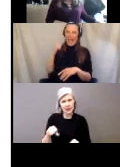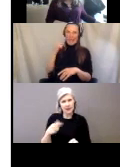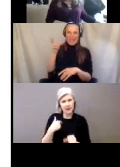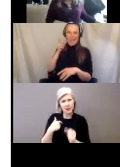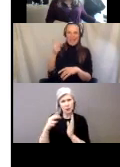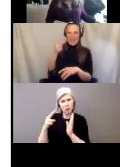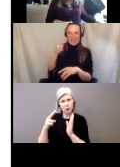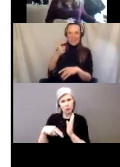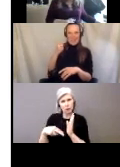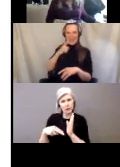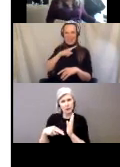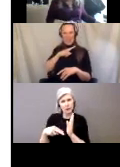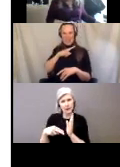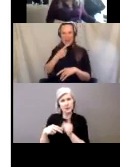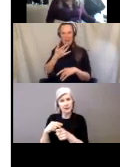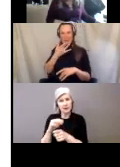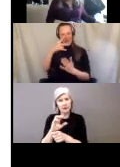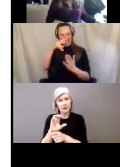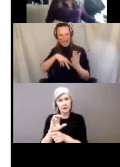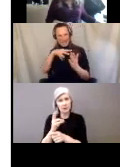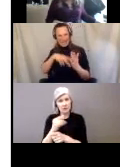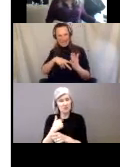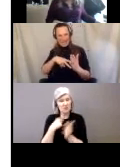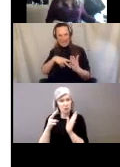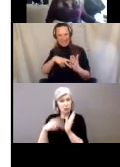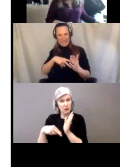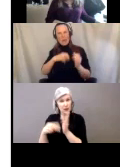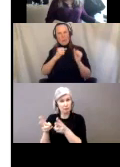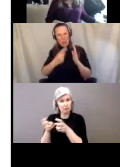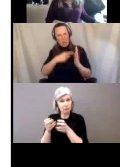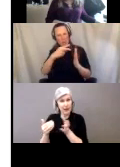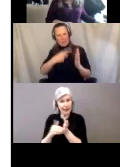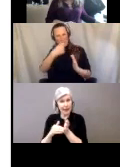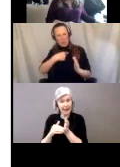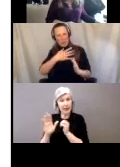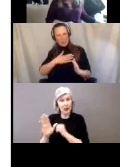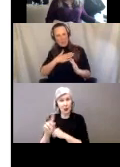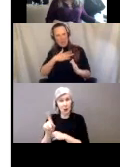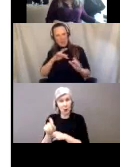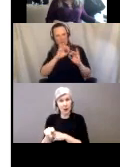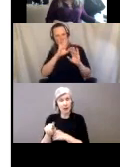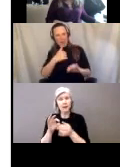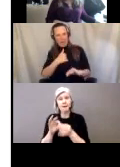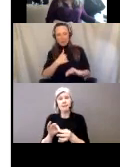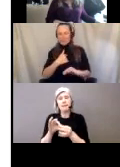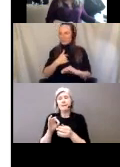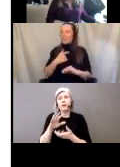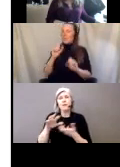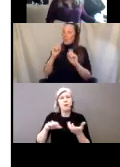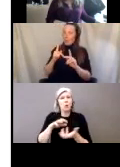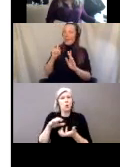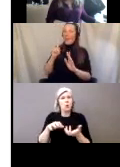Would you like me to read that again? Yeah, please. Okay, so it says just a little confused about how different